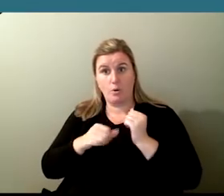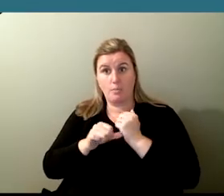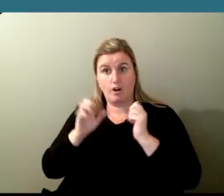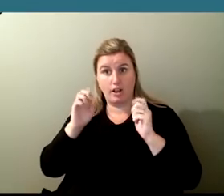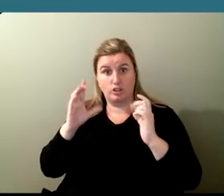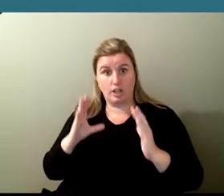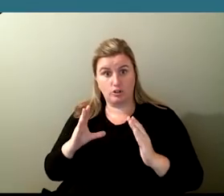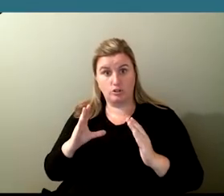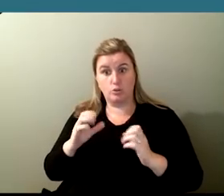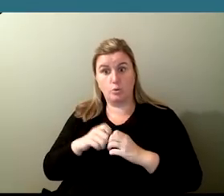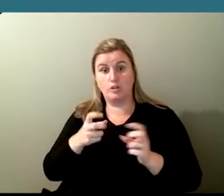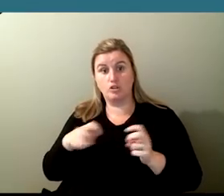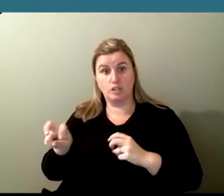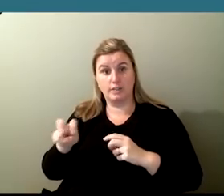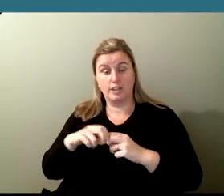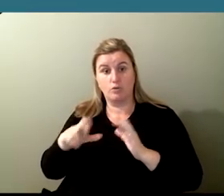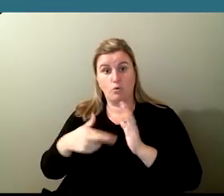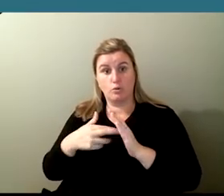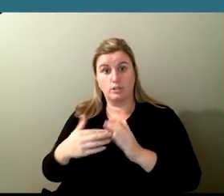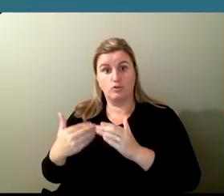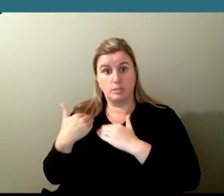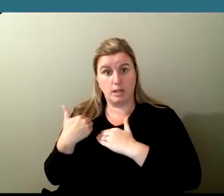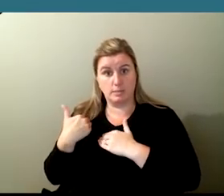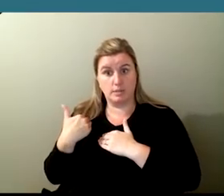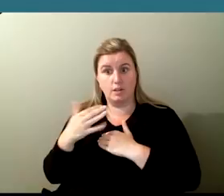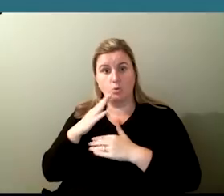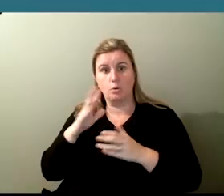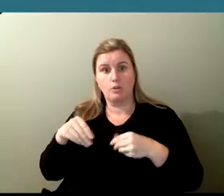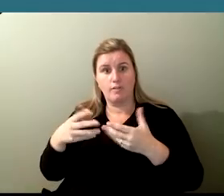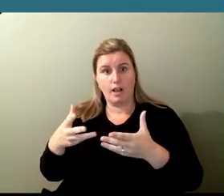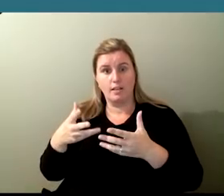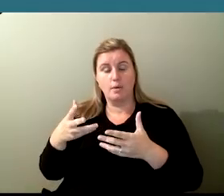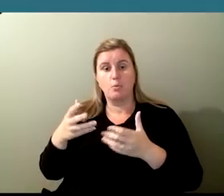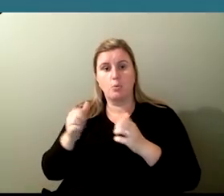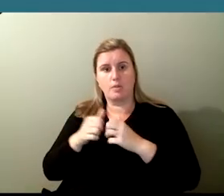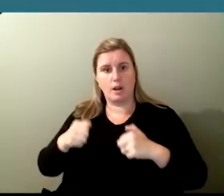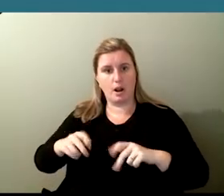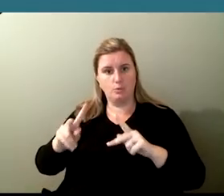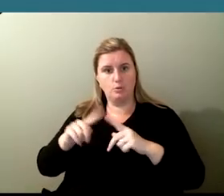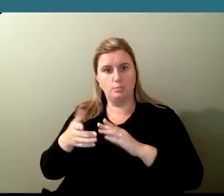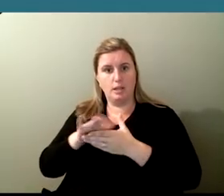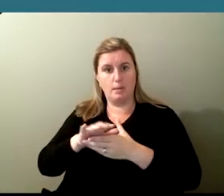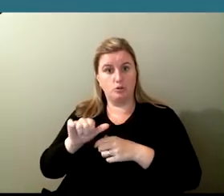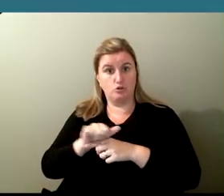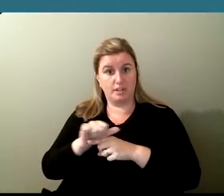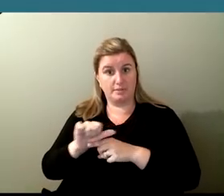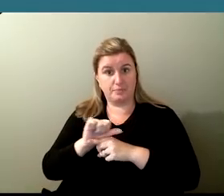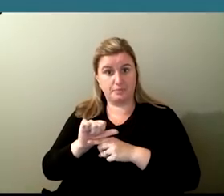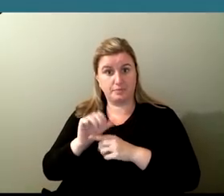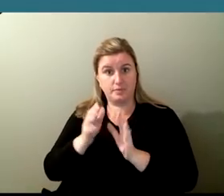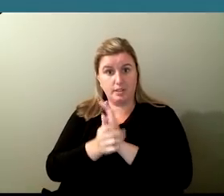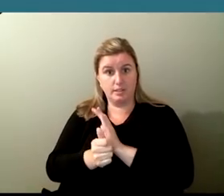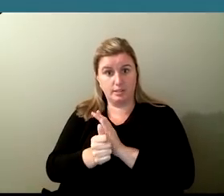educators, with the shift in roles and responsibilities, it will provide them with an opportunity to become trained and